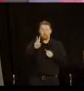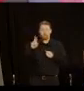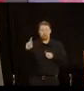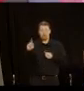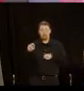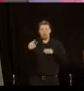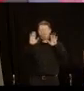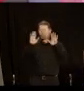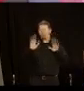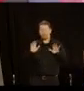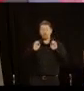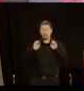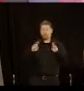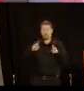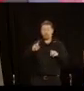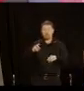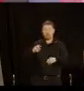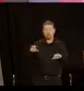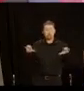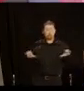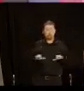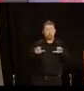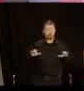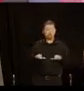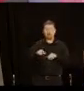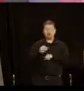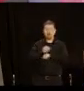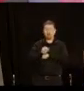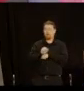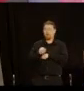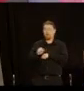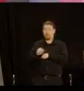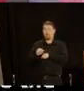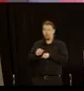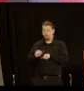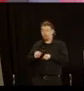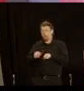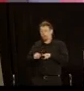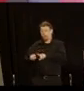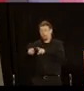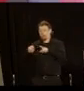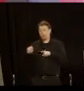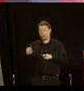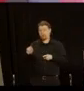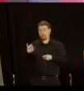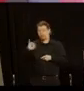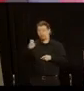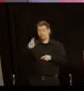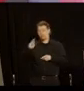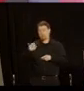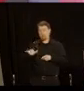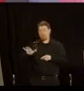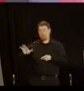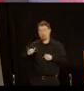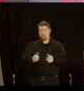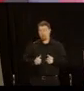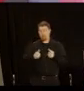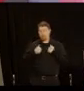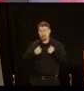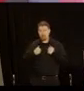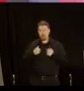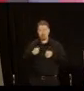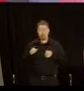great opportunity to do this over the course of Jeremy's life, because what I did during his life is bring our